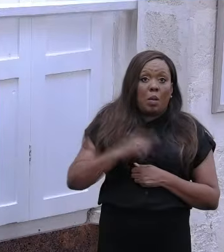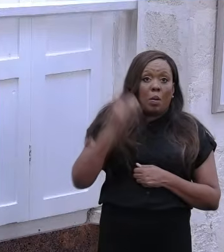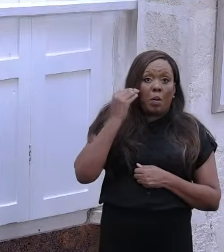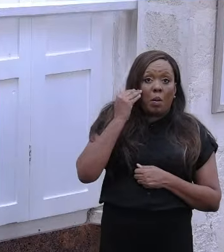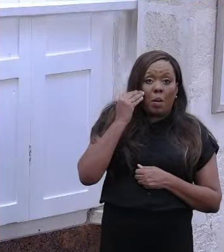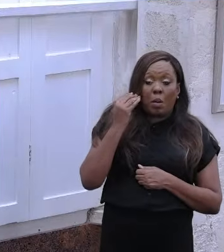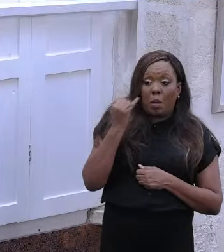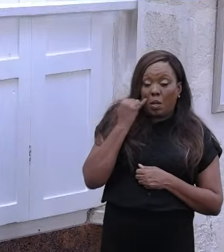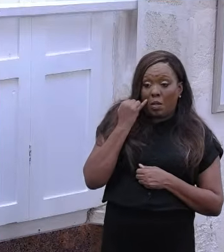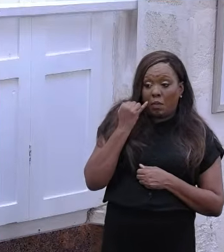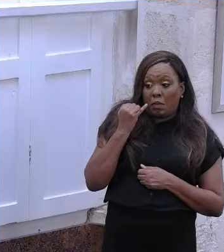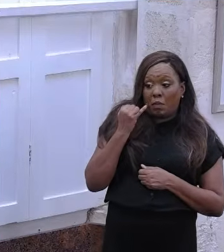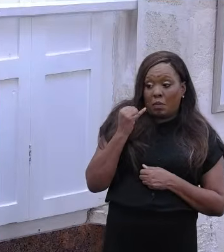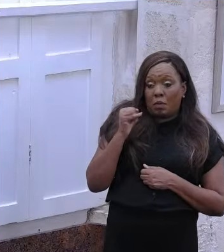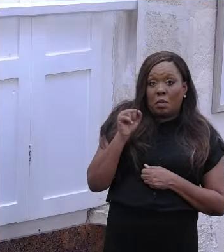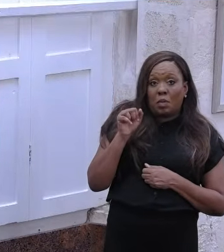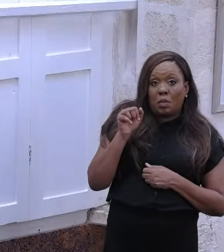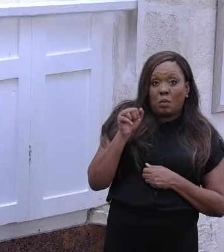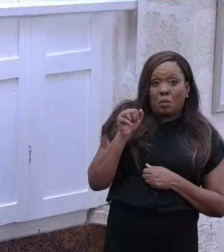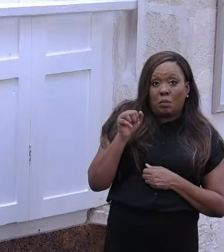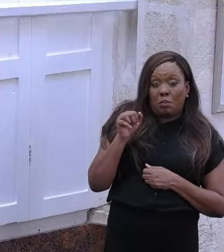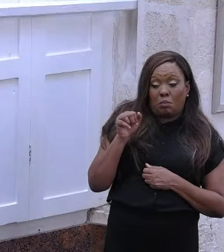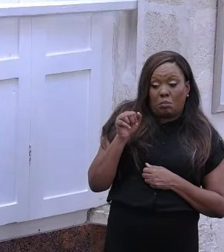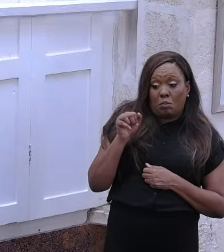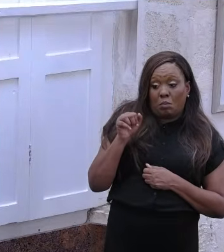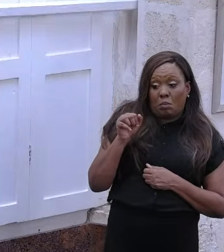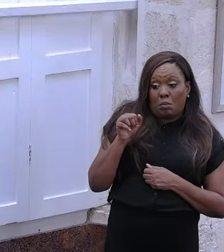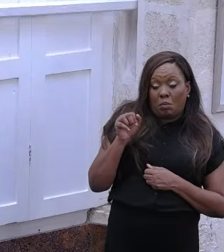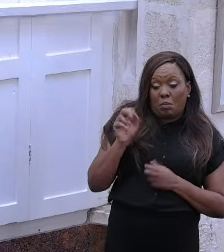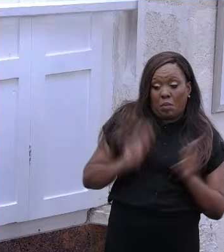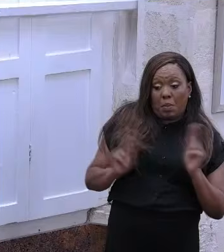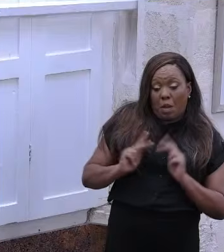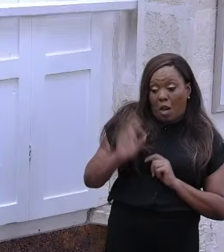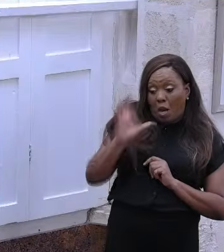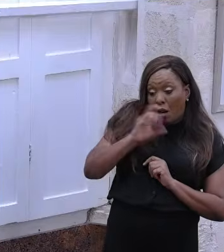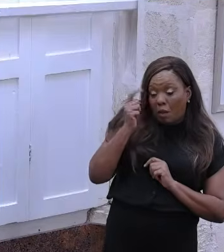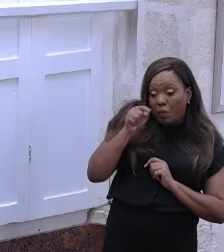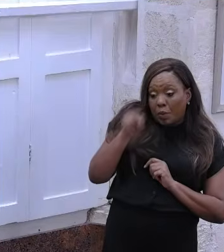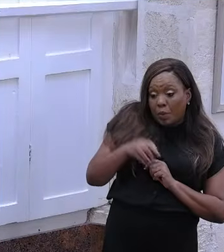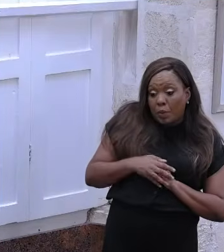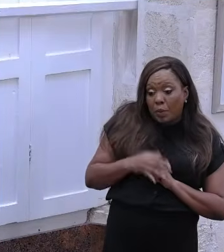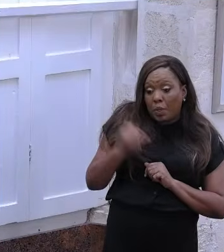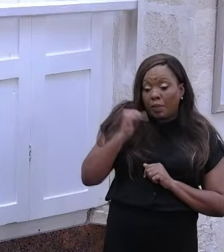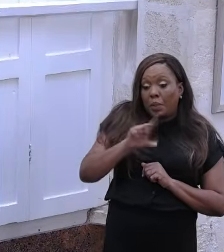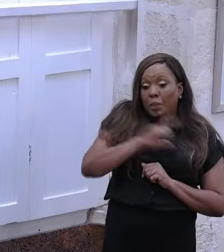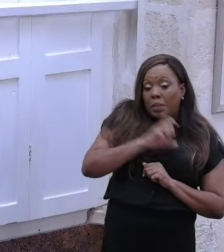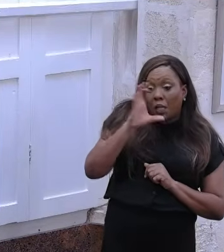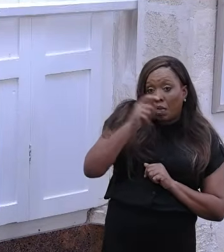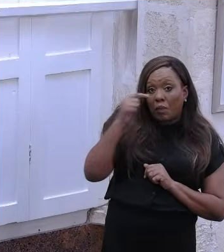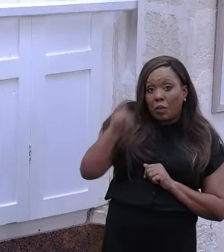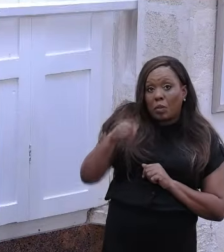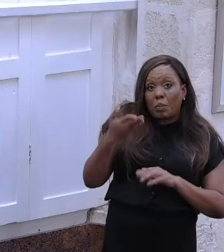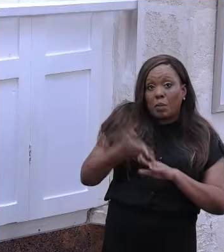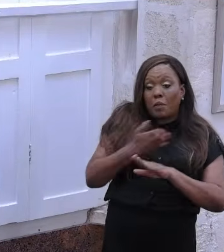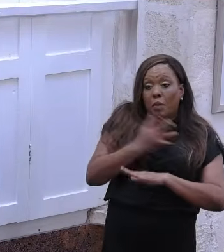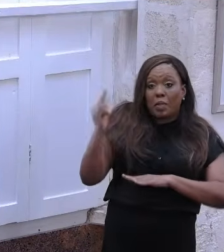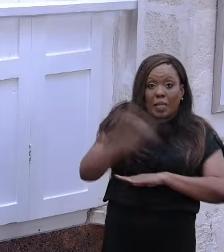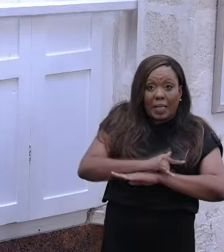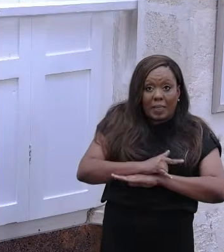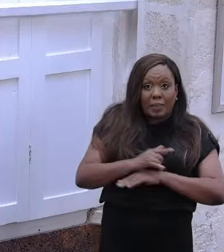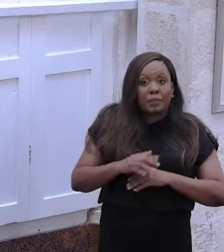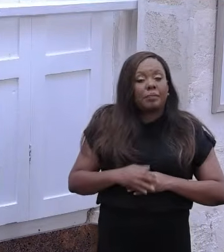are a person of interest once that information is provided to us. So. They can't come